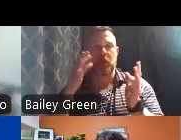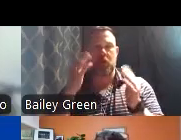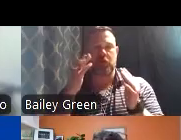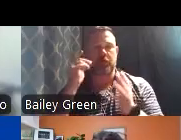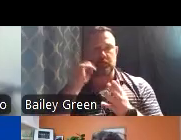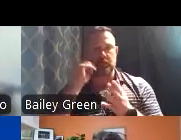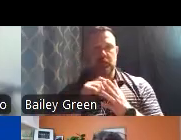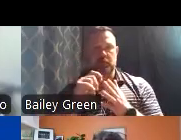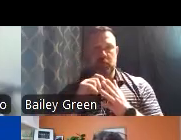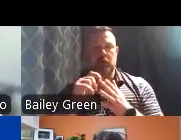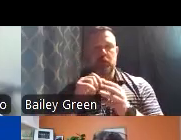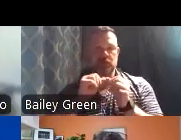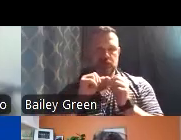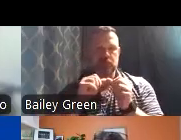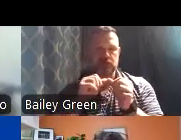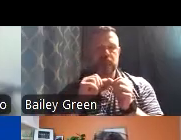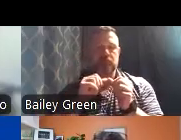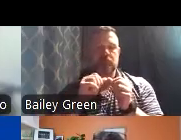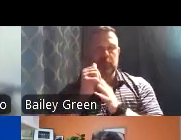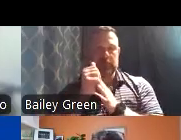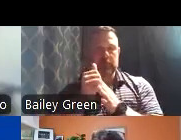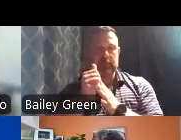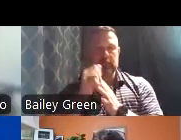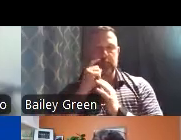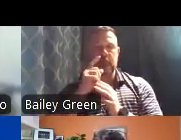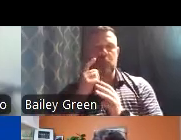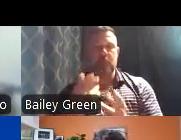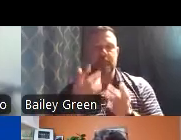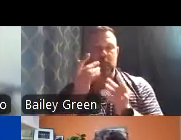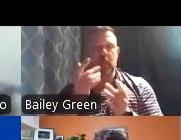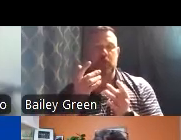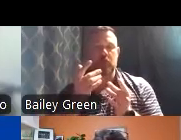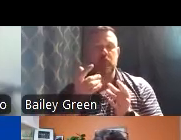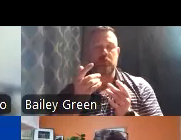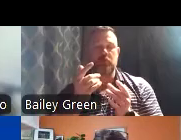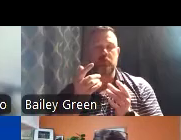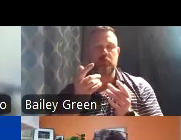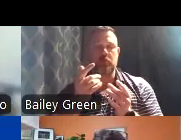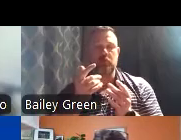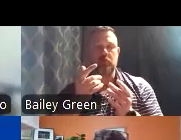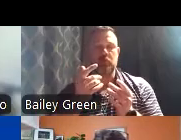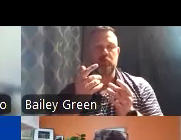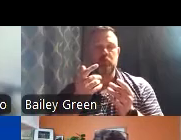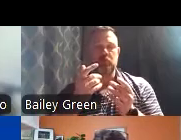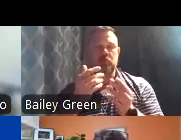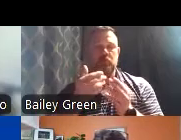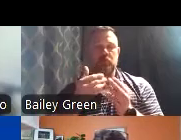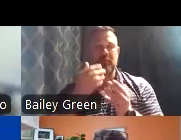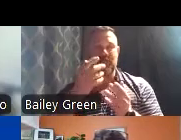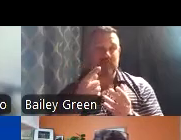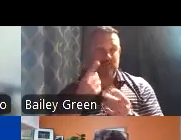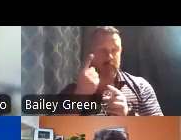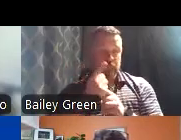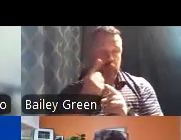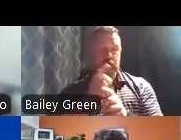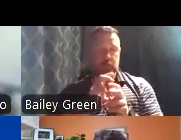is a champion for ensuring that those fire relief funds, that an appropriate portion of them